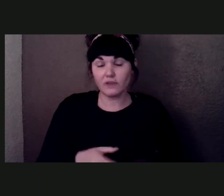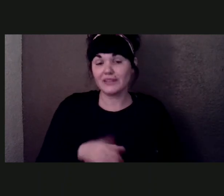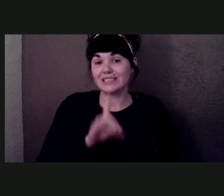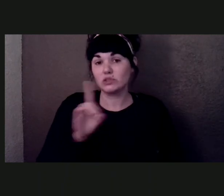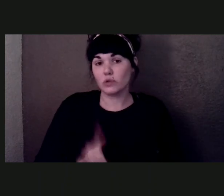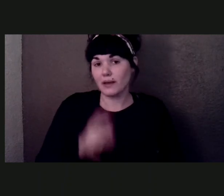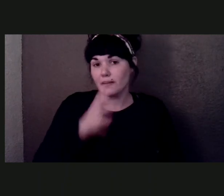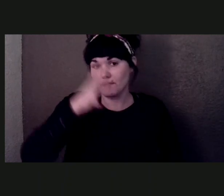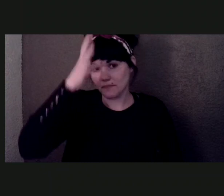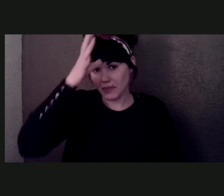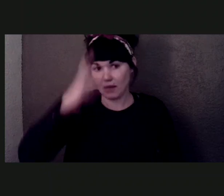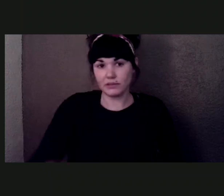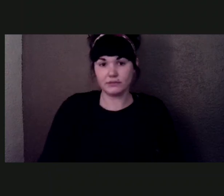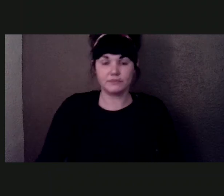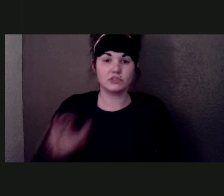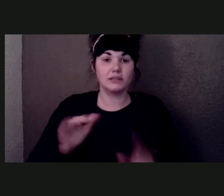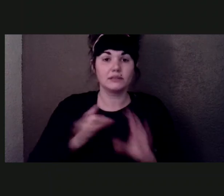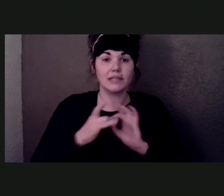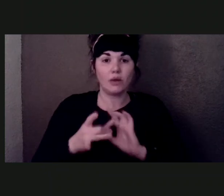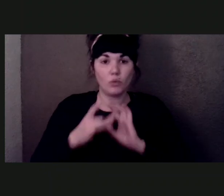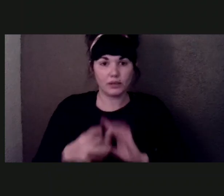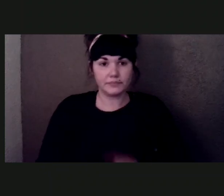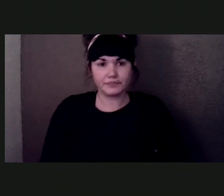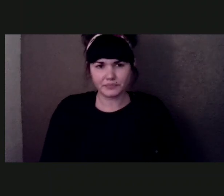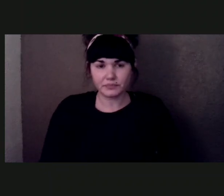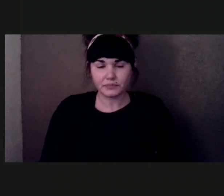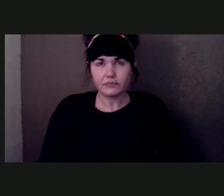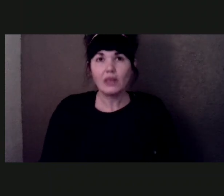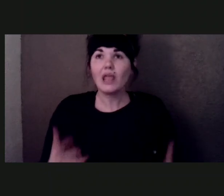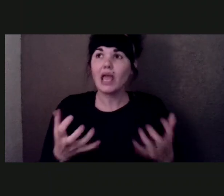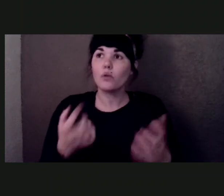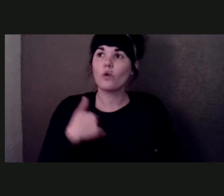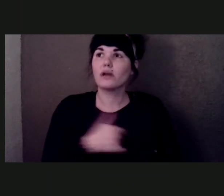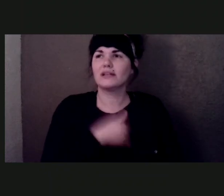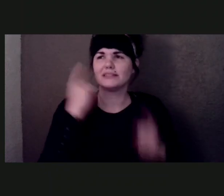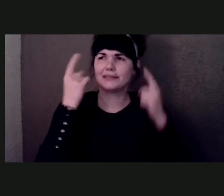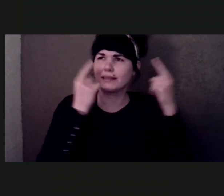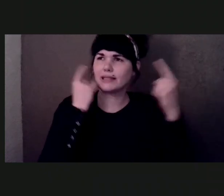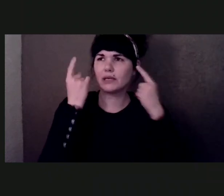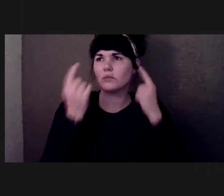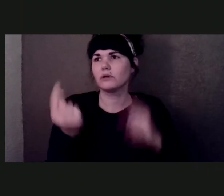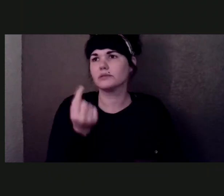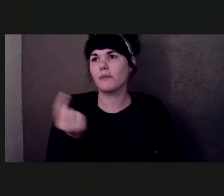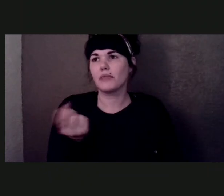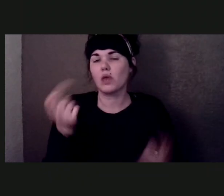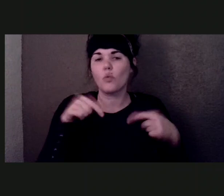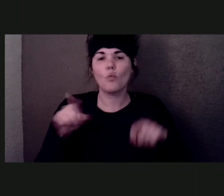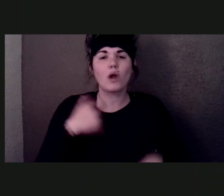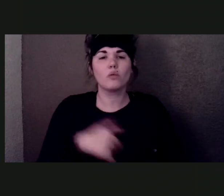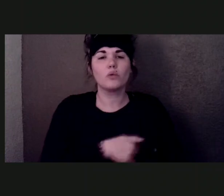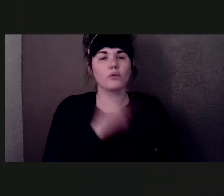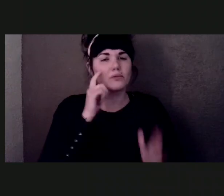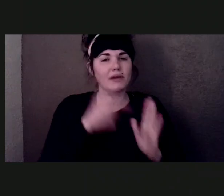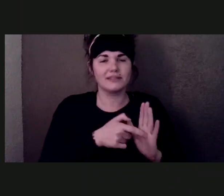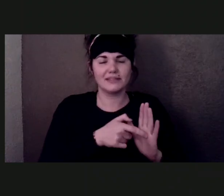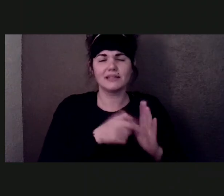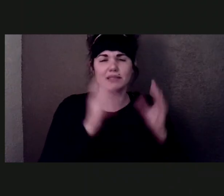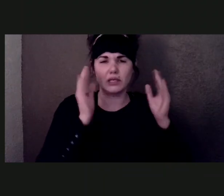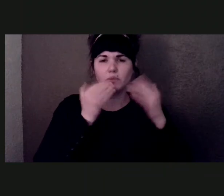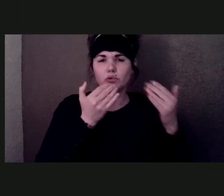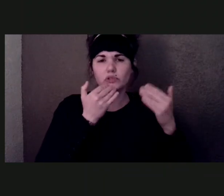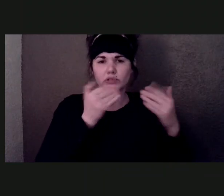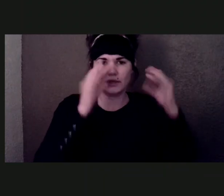as we are all embracing, uh, teacher appreciation. And that's to remember that our parents are our very